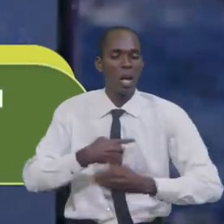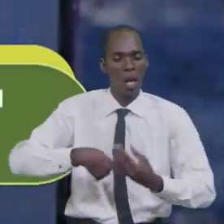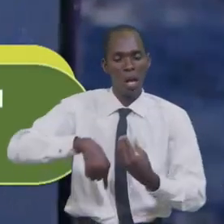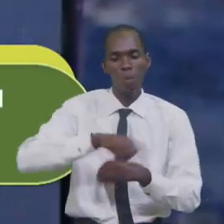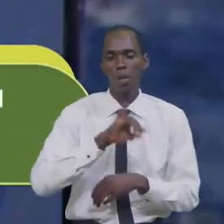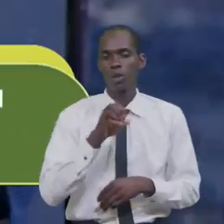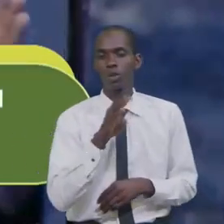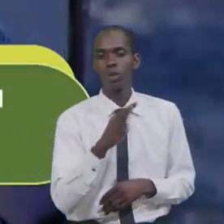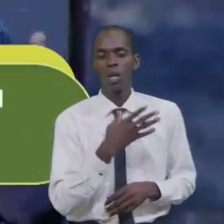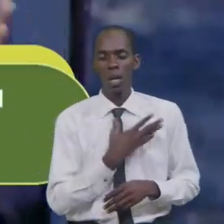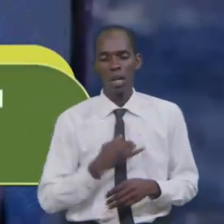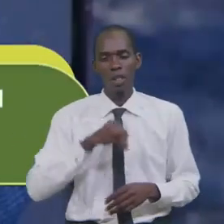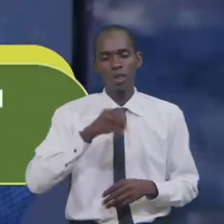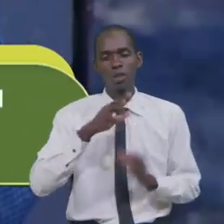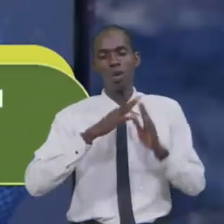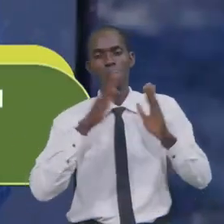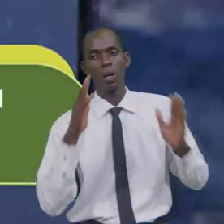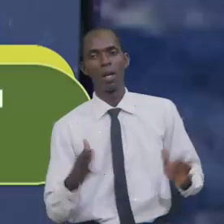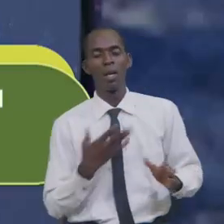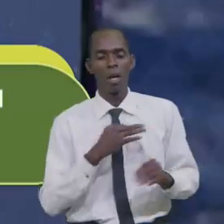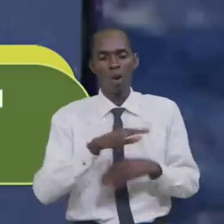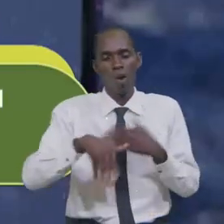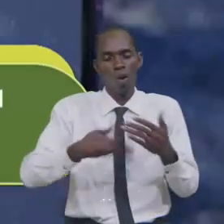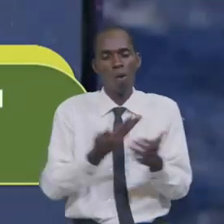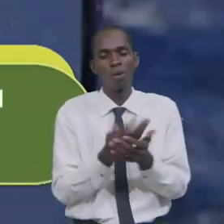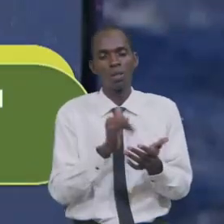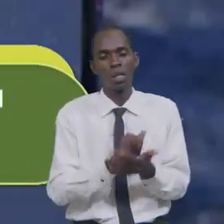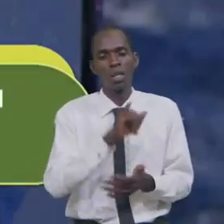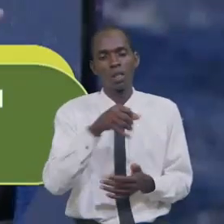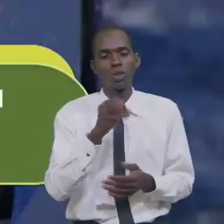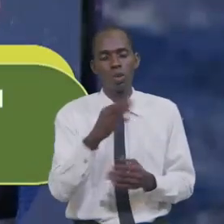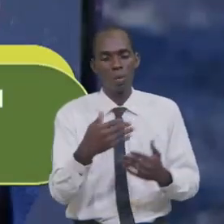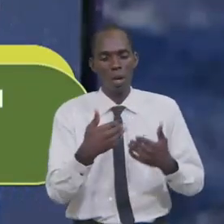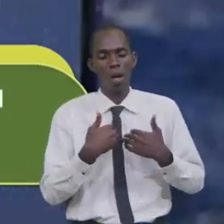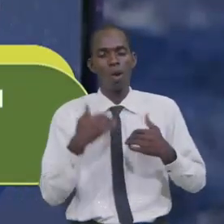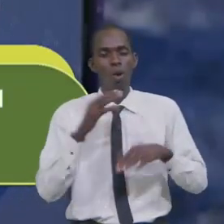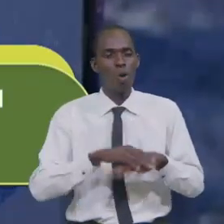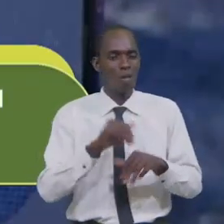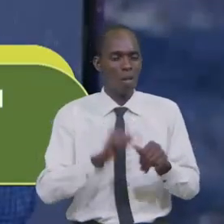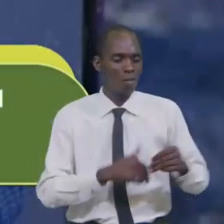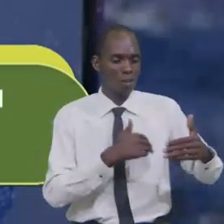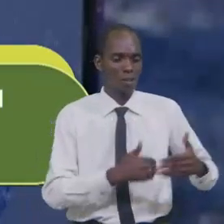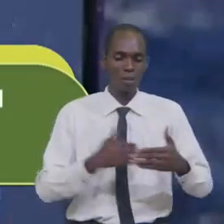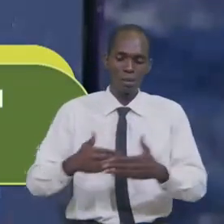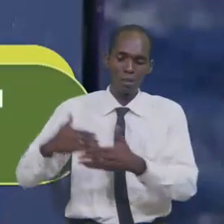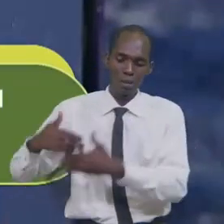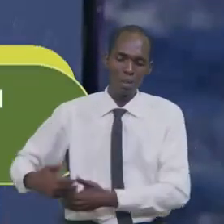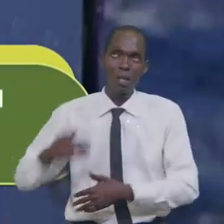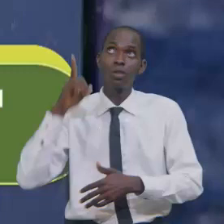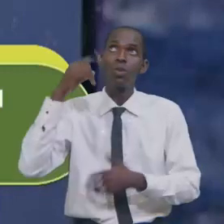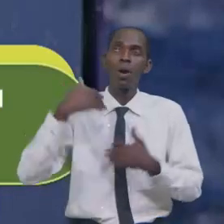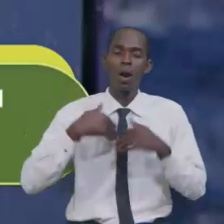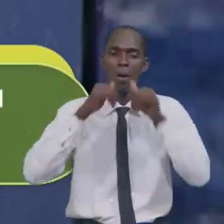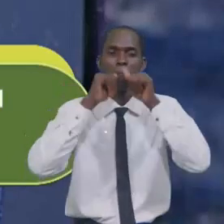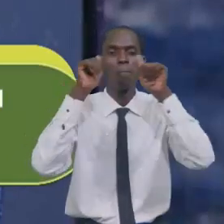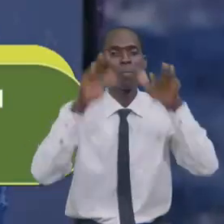his house and about all that he has on every side, and thou hast blessed the